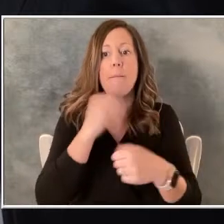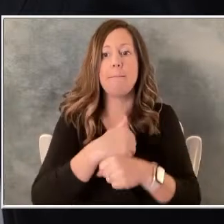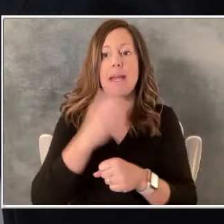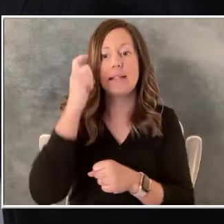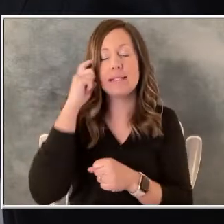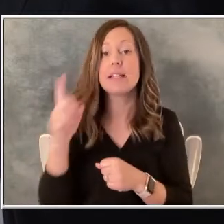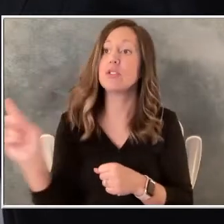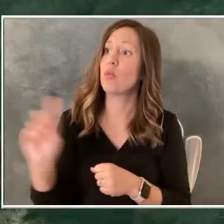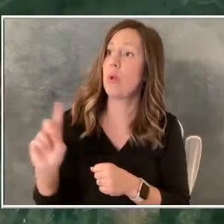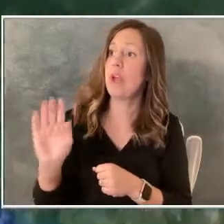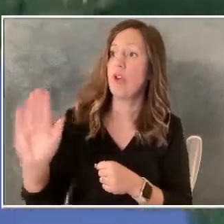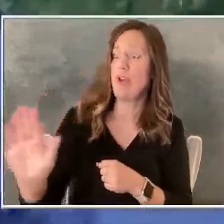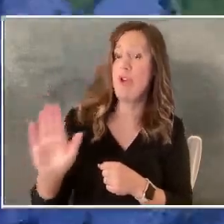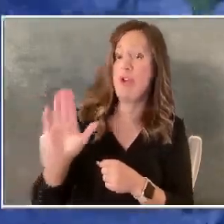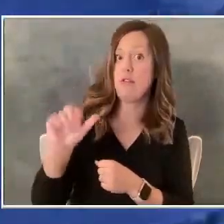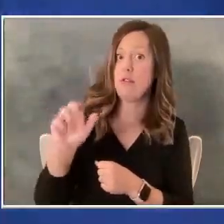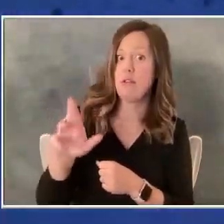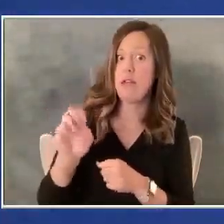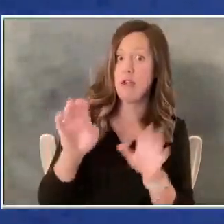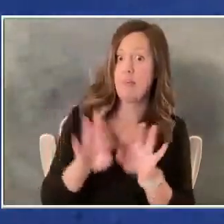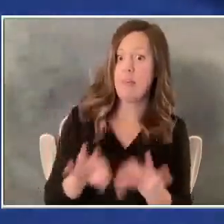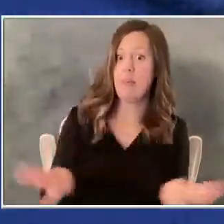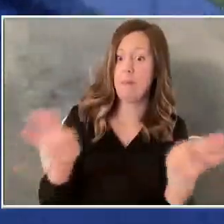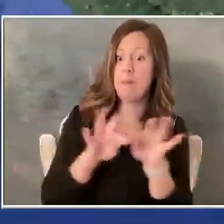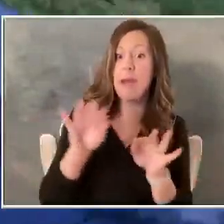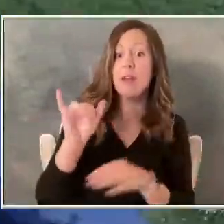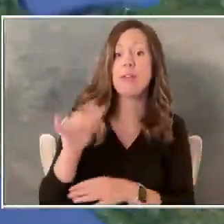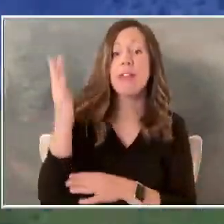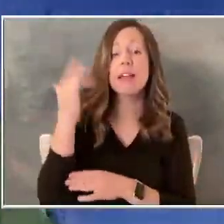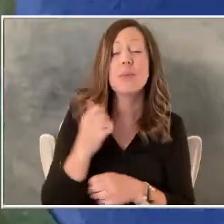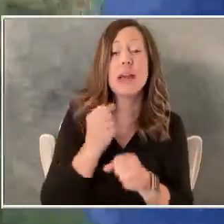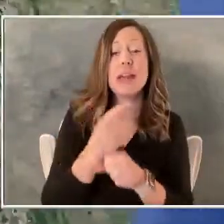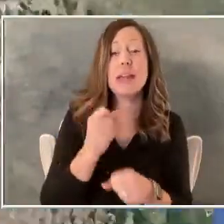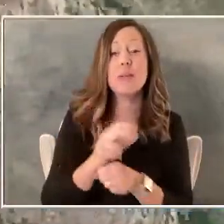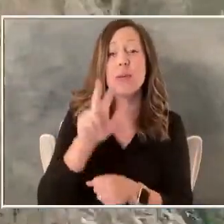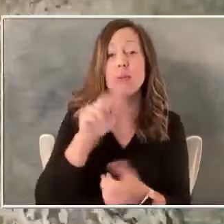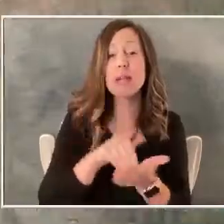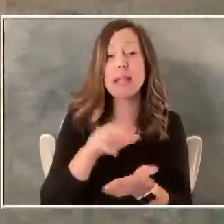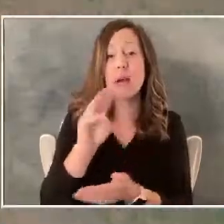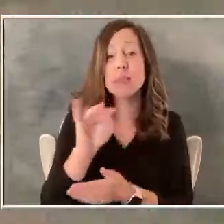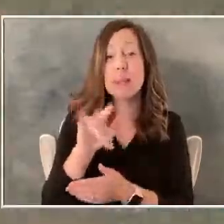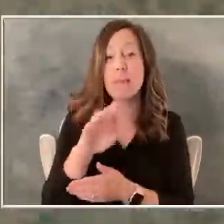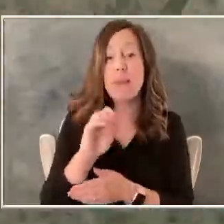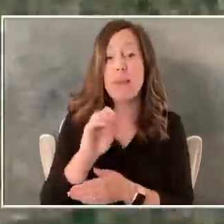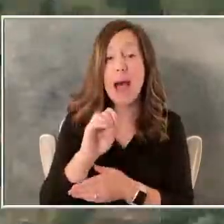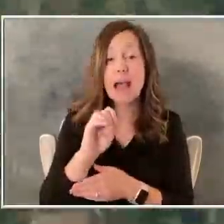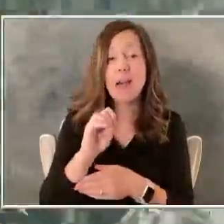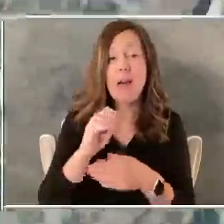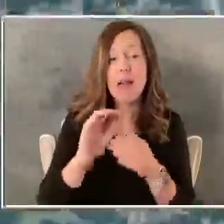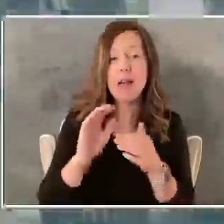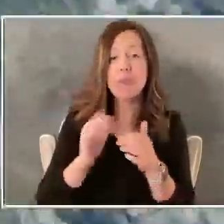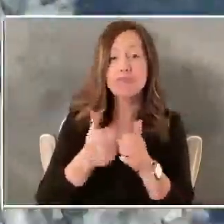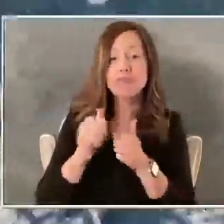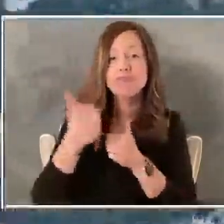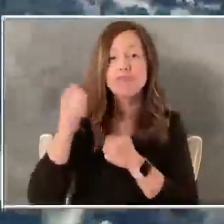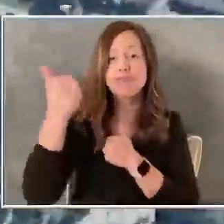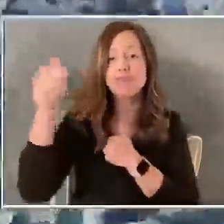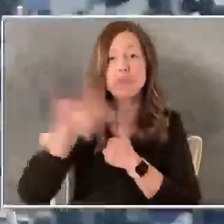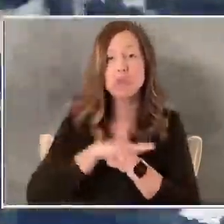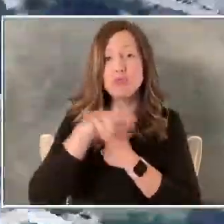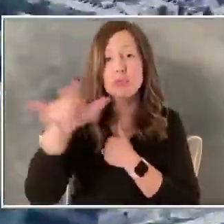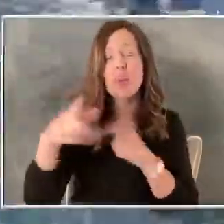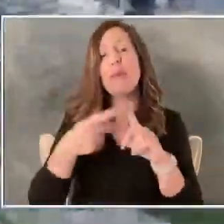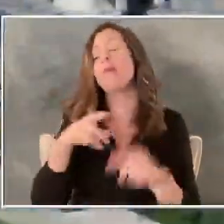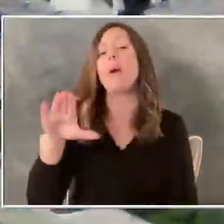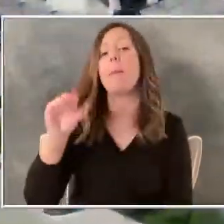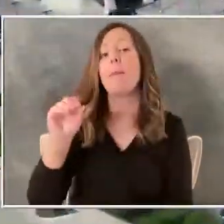matters, which is why she makes the annual 3,000-mile trip from Costa Rica to Kansas City, Kansas for her mammogram